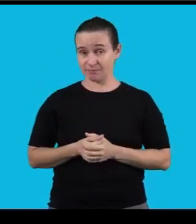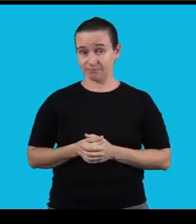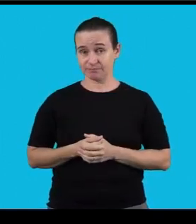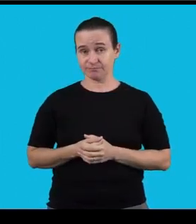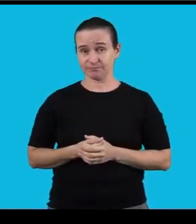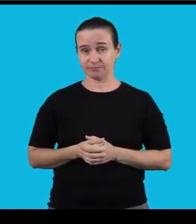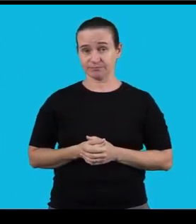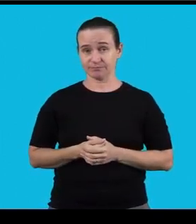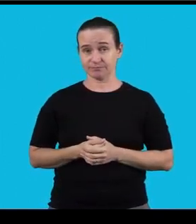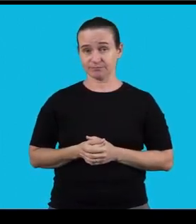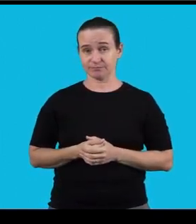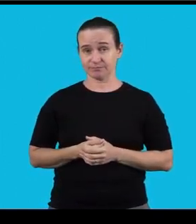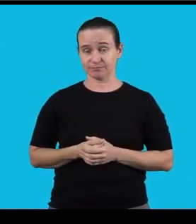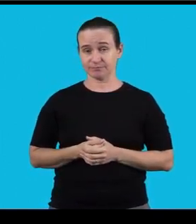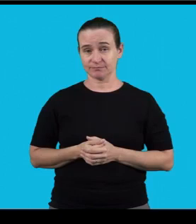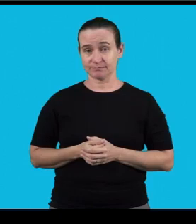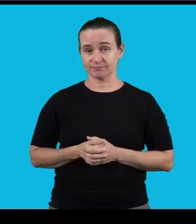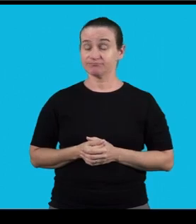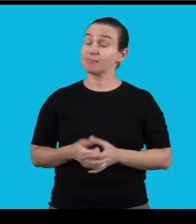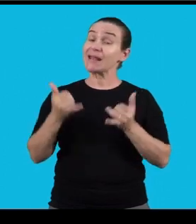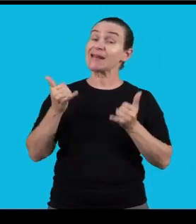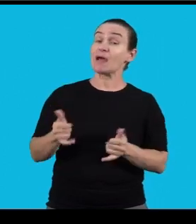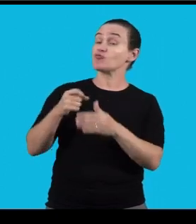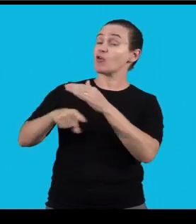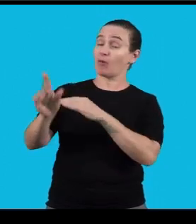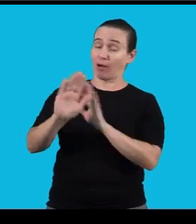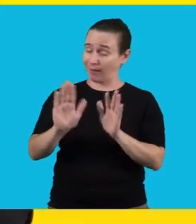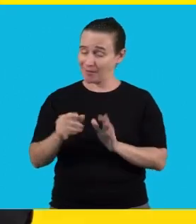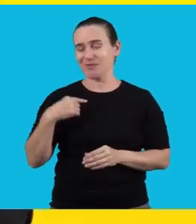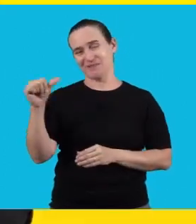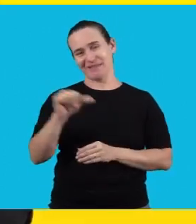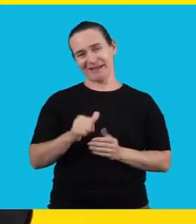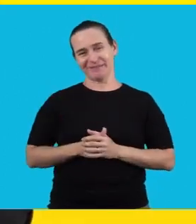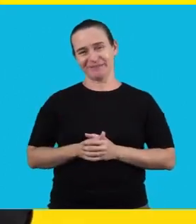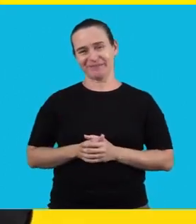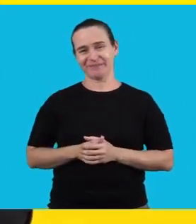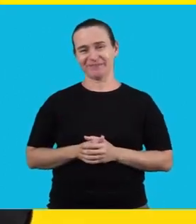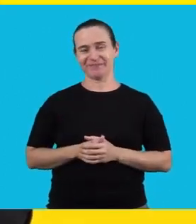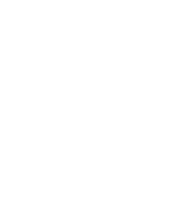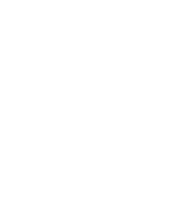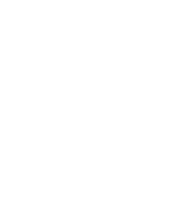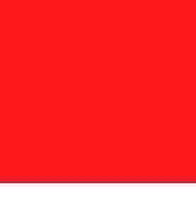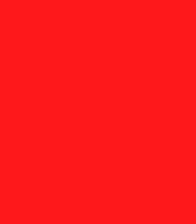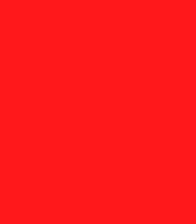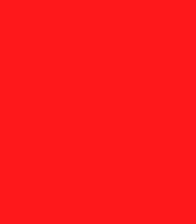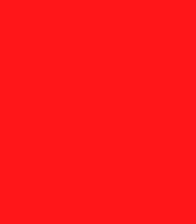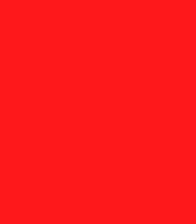life sciences. On this note, don't go far. We will be back.